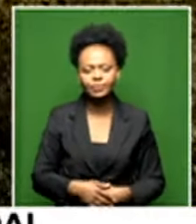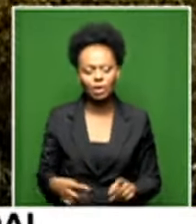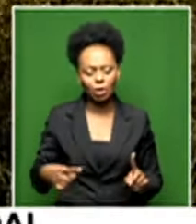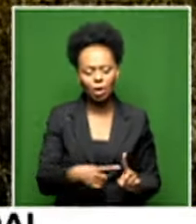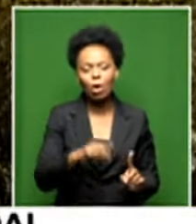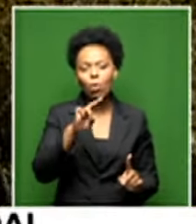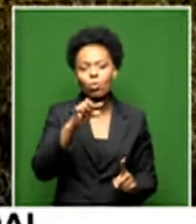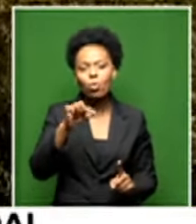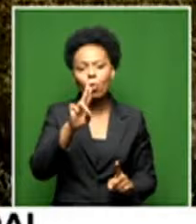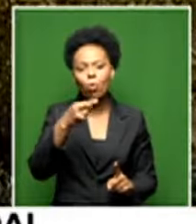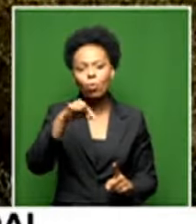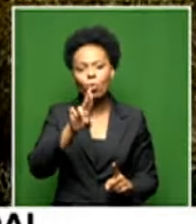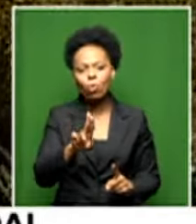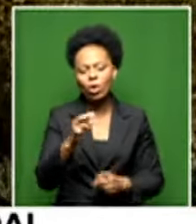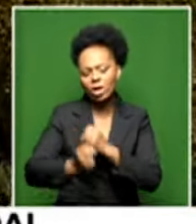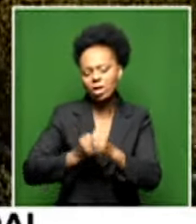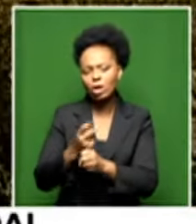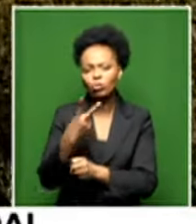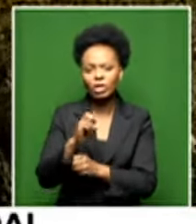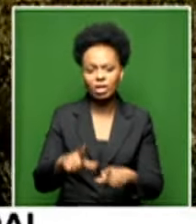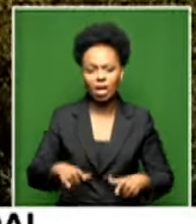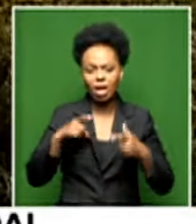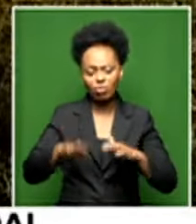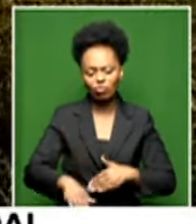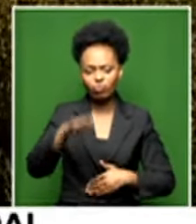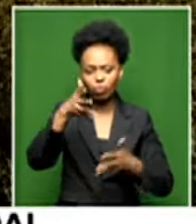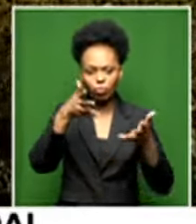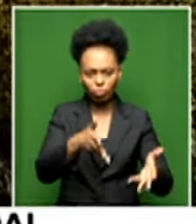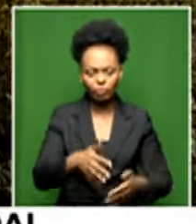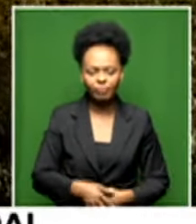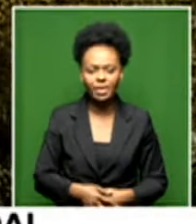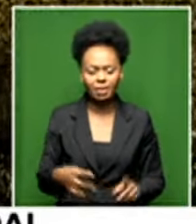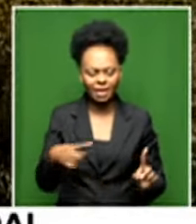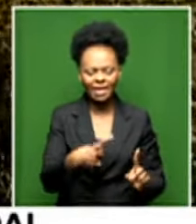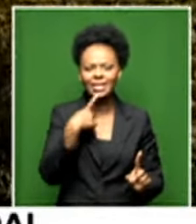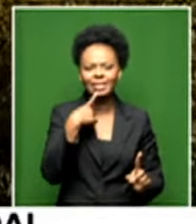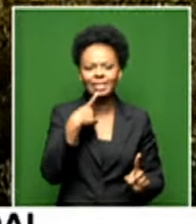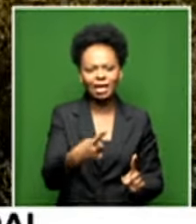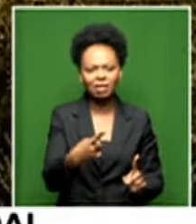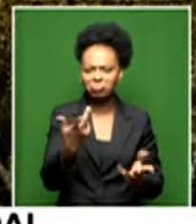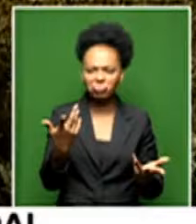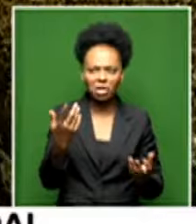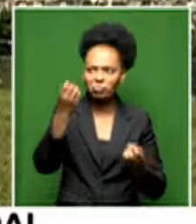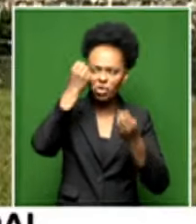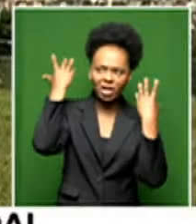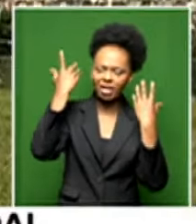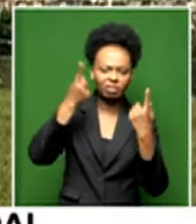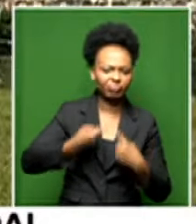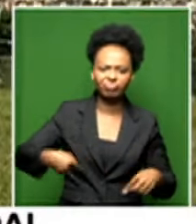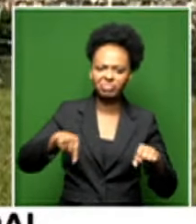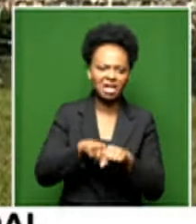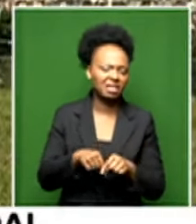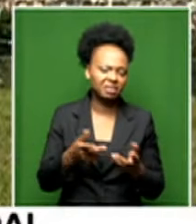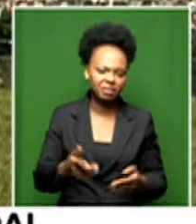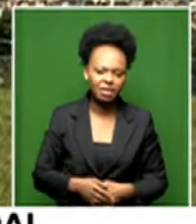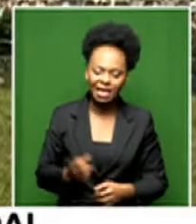been living here for over two decades. She says they are a forgotten community. I've lived in the